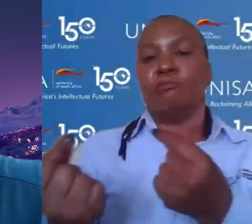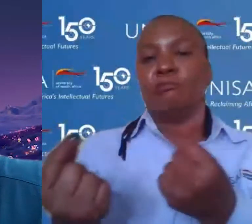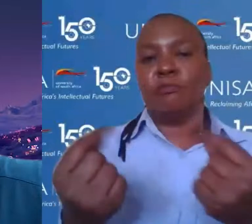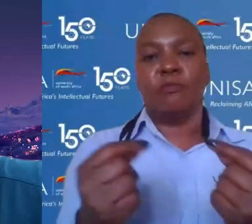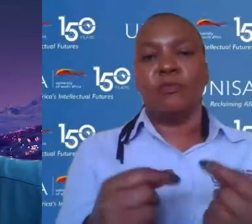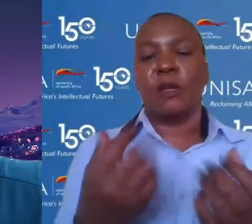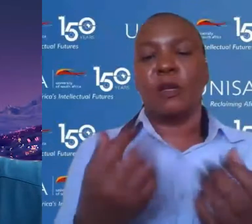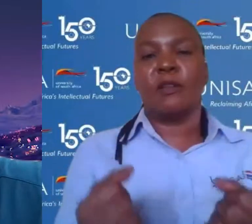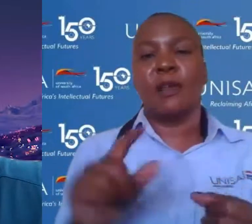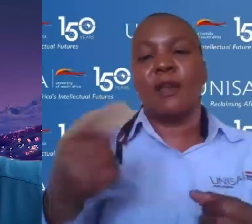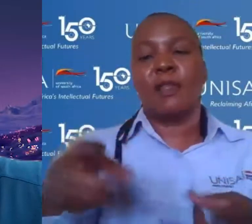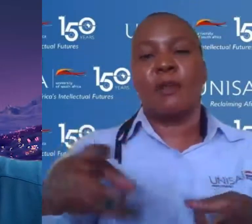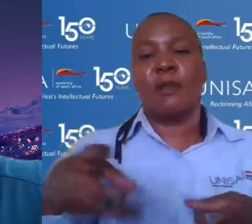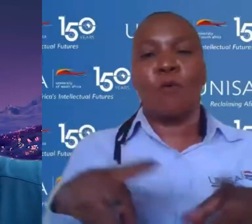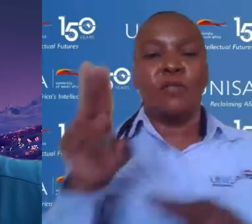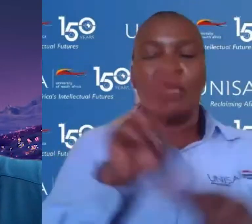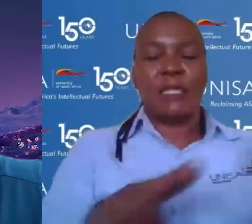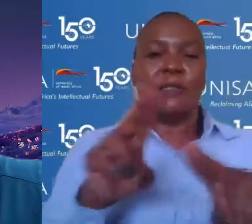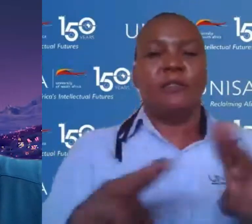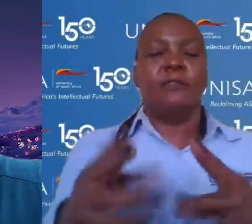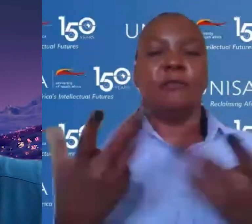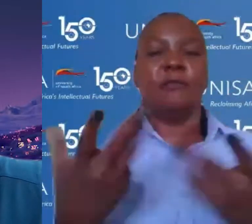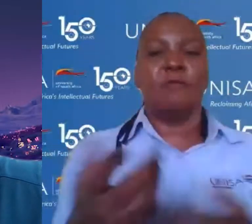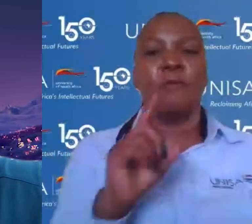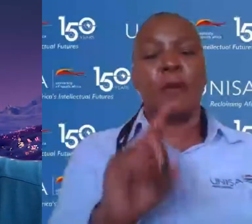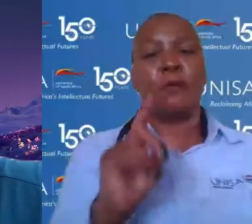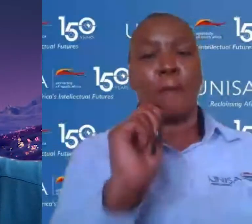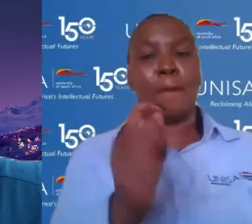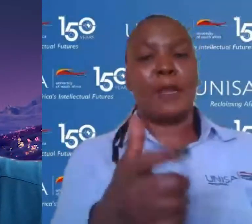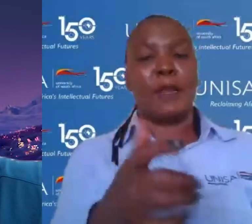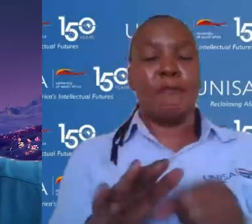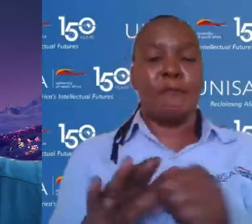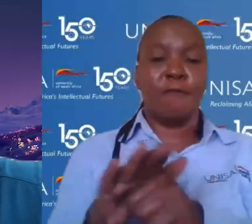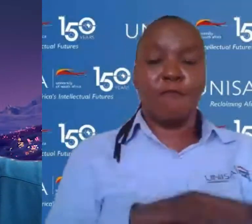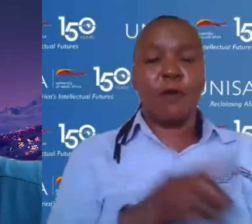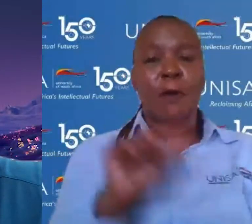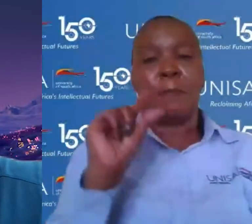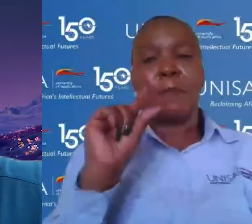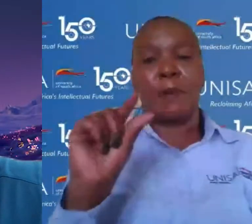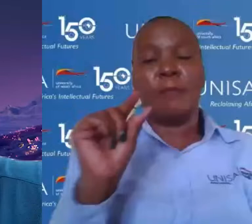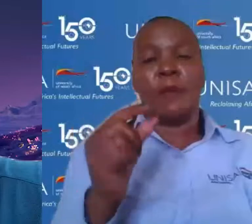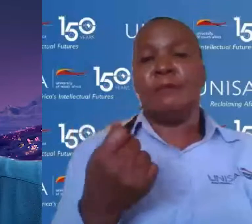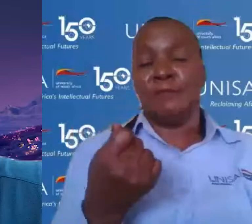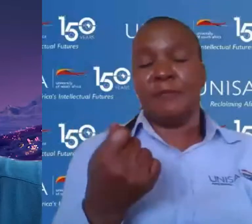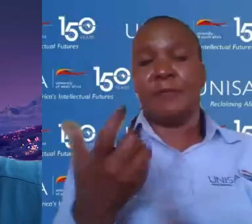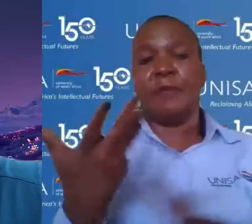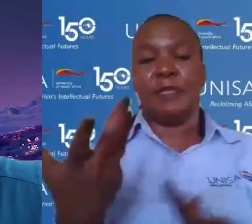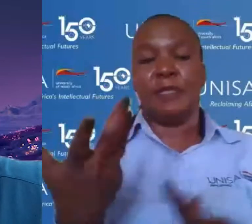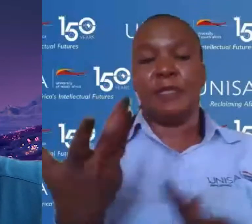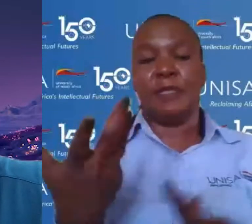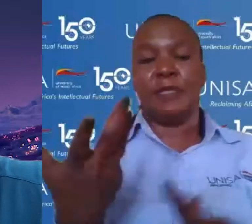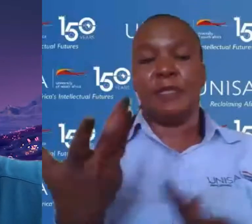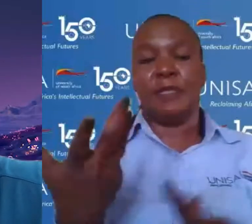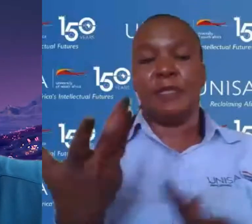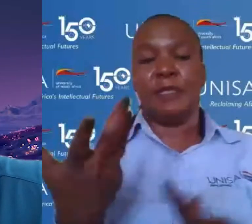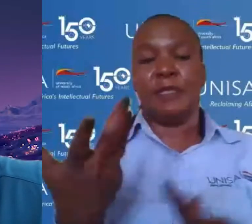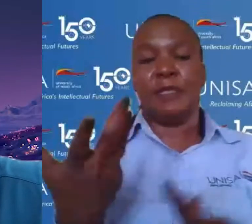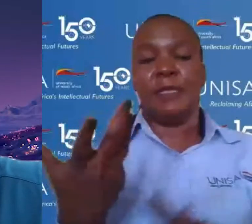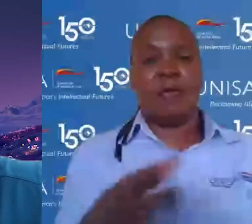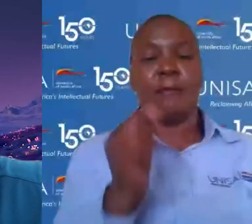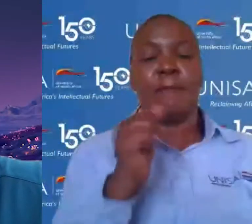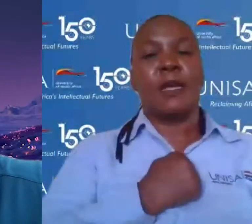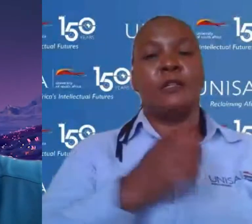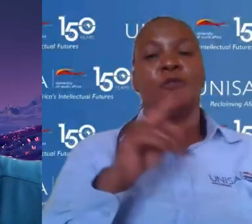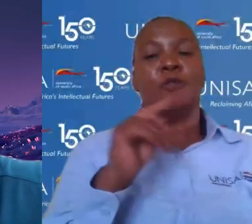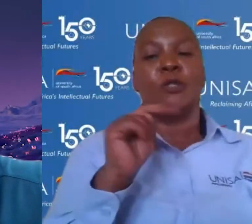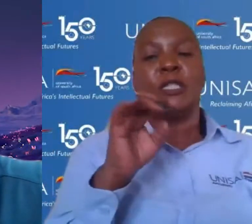of checking. But if you've paid the full minimum, you should then be able to claim your My UNISA logins. And if